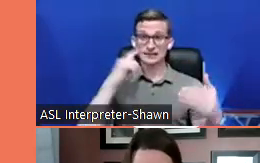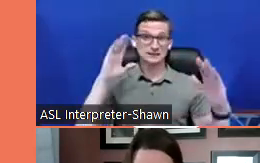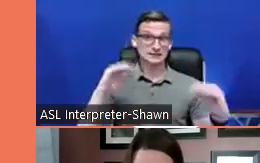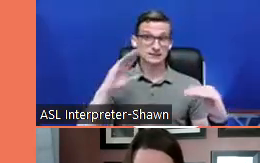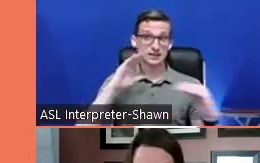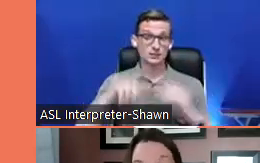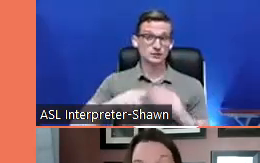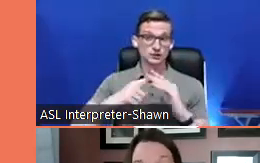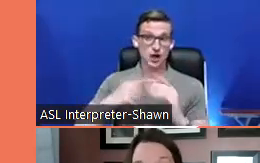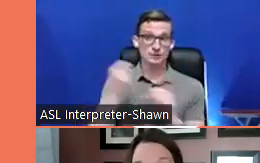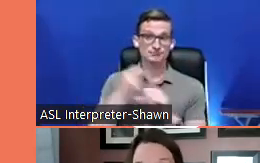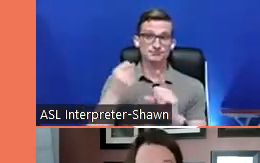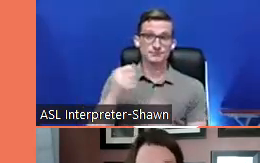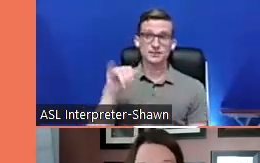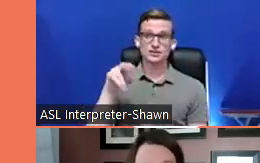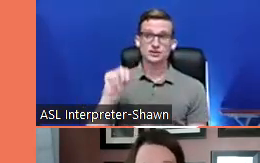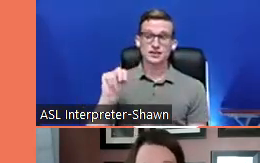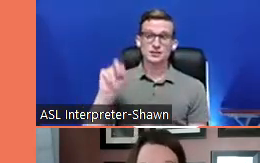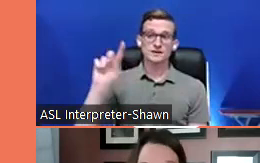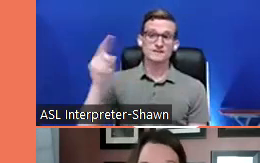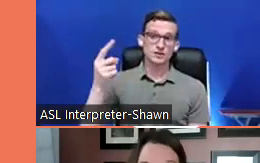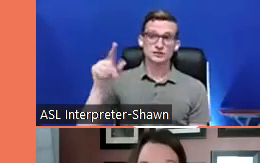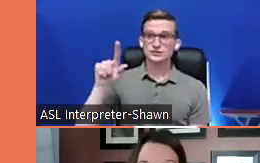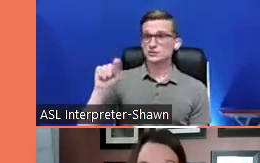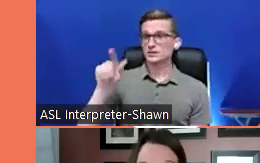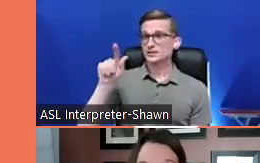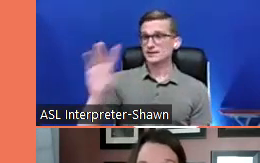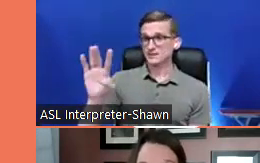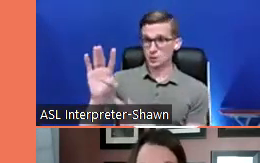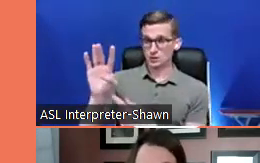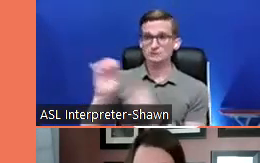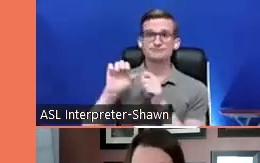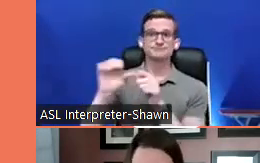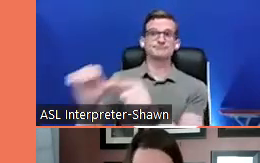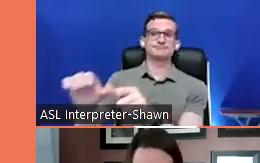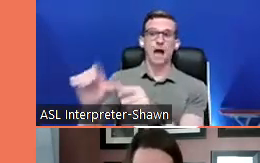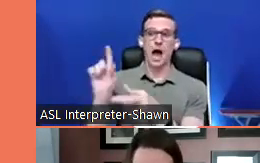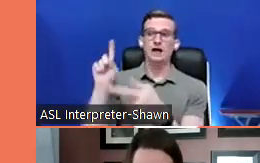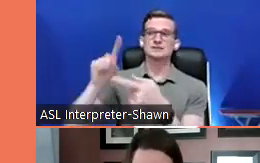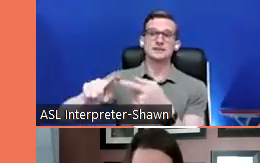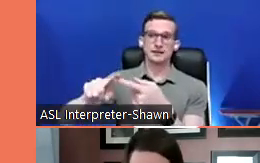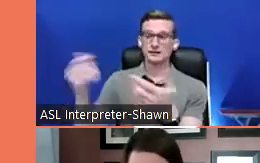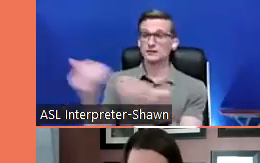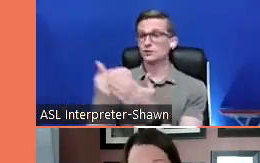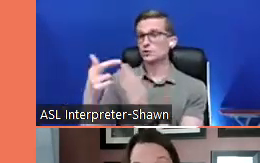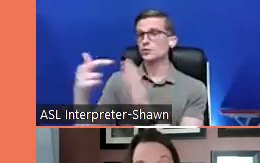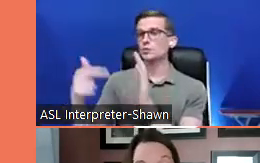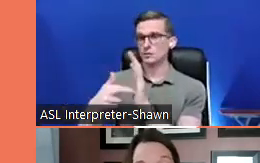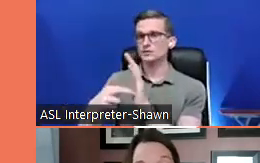of 2024, and they will remain in effect until new rules are promulgated by the Behavioral Health